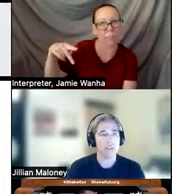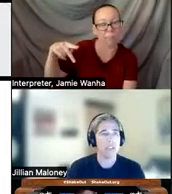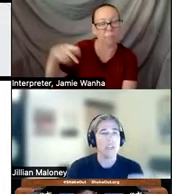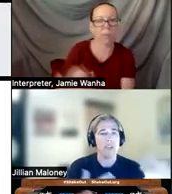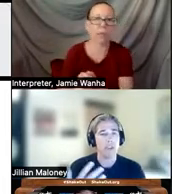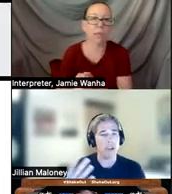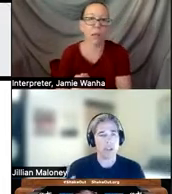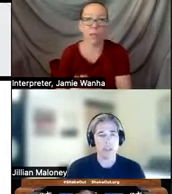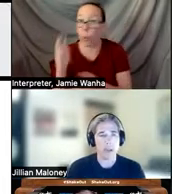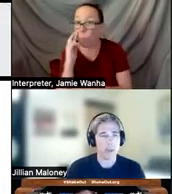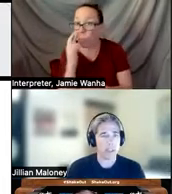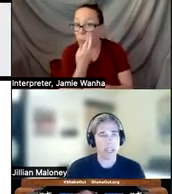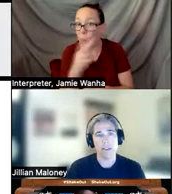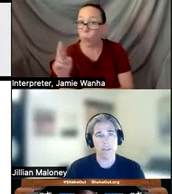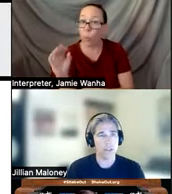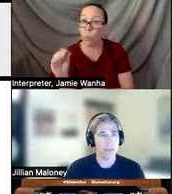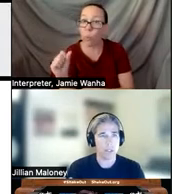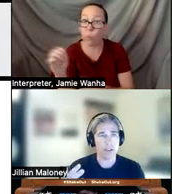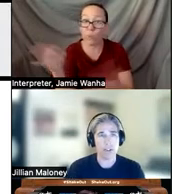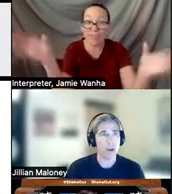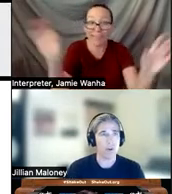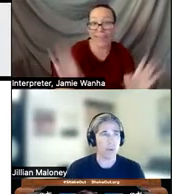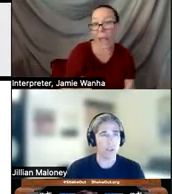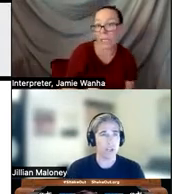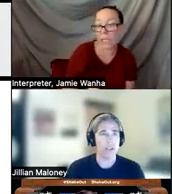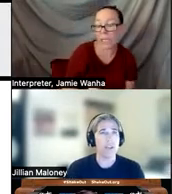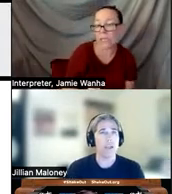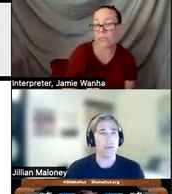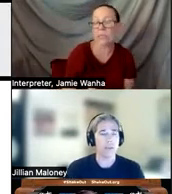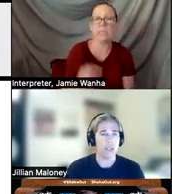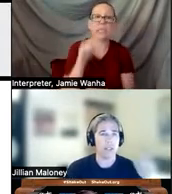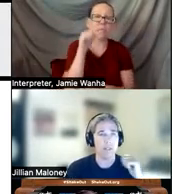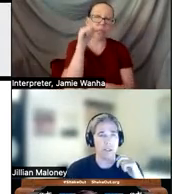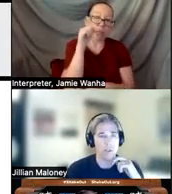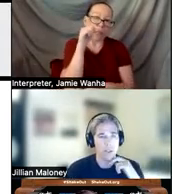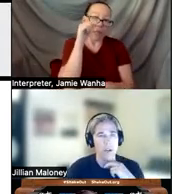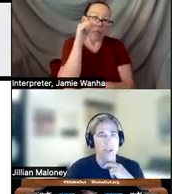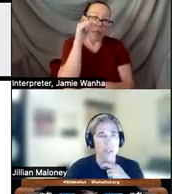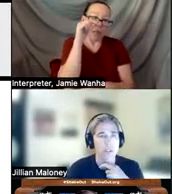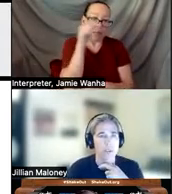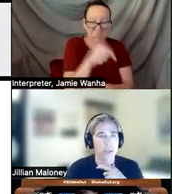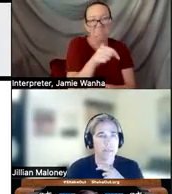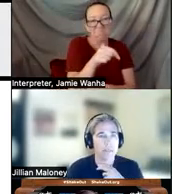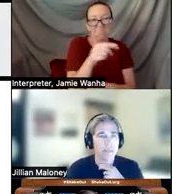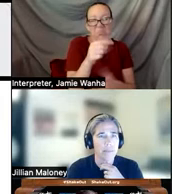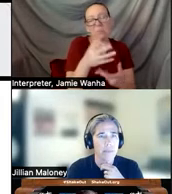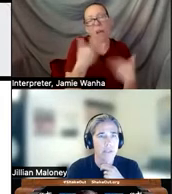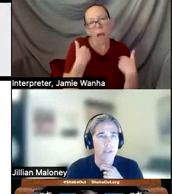offshore faults, it's about 10 to 15% of the total motion between the North American and Pacific